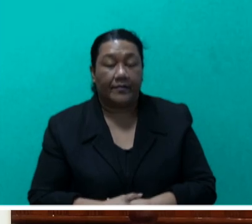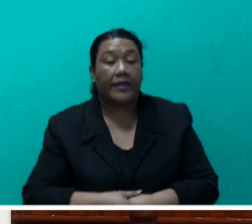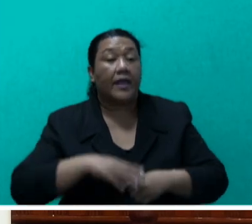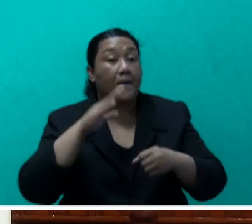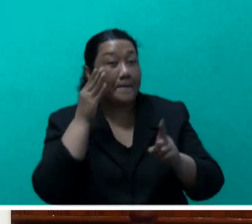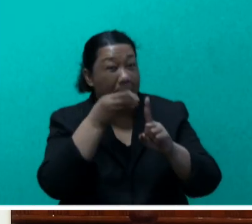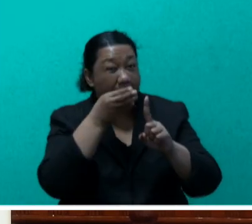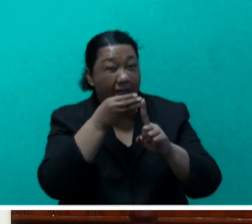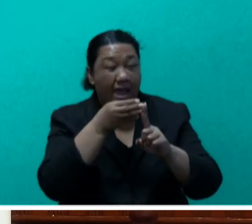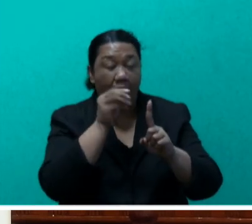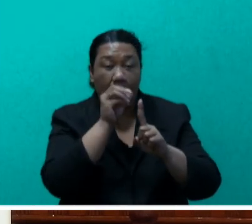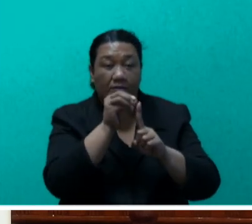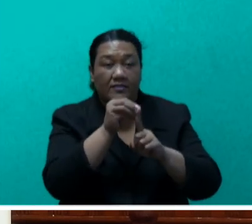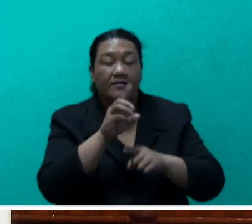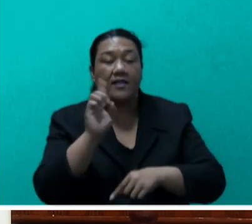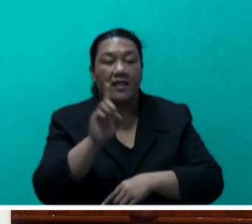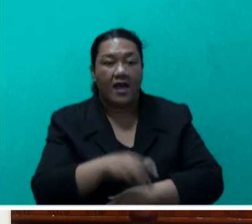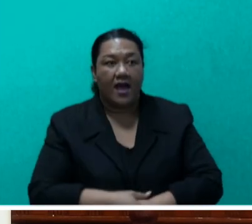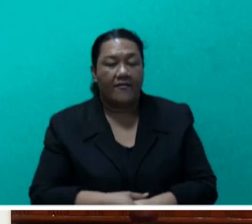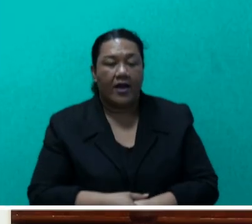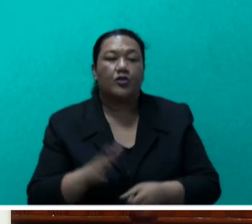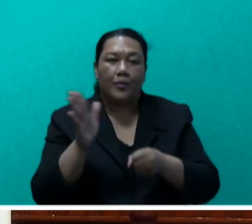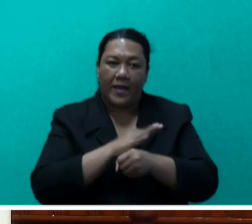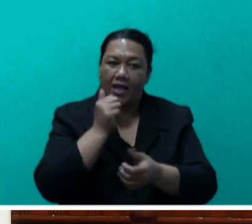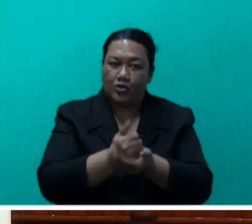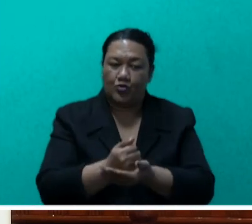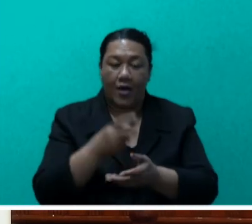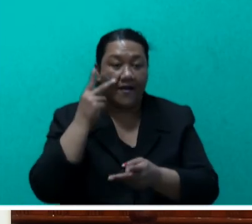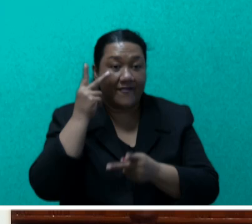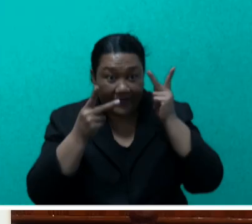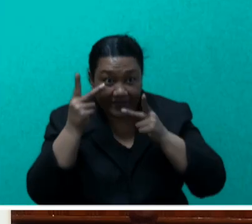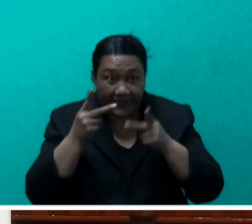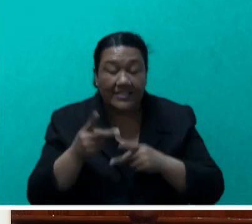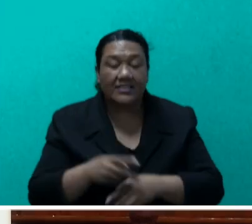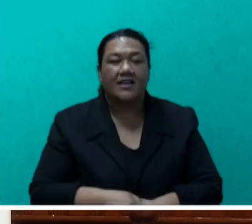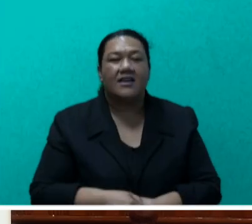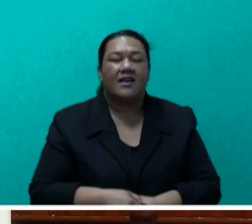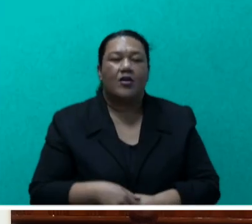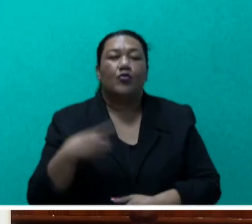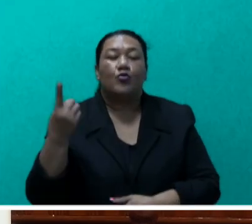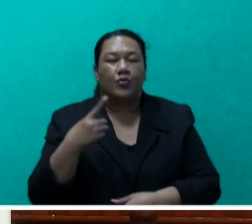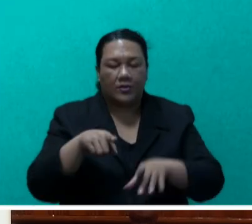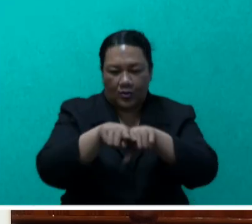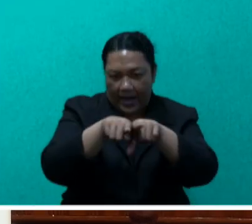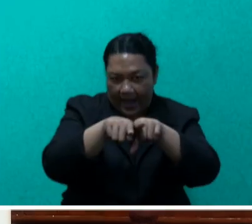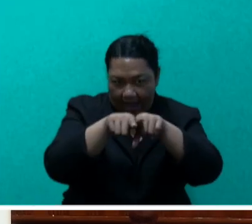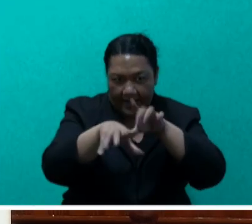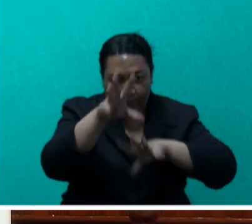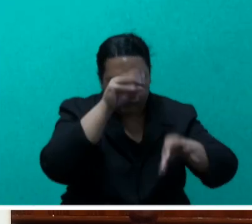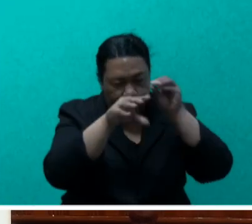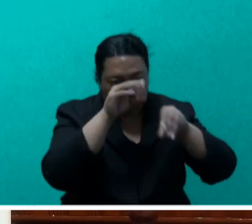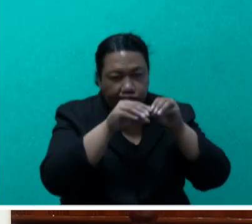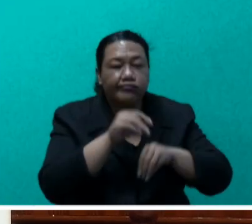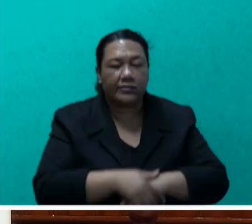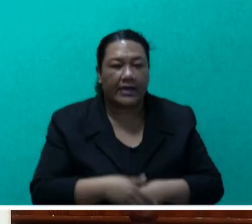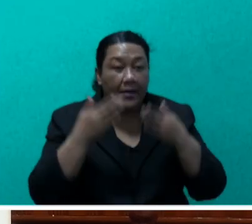main objective is to engage visitors to learn and appreciate the artistic